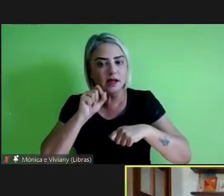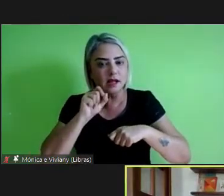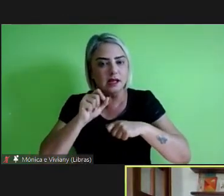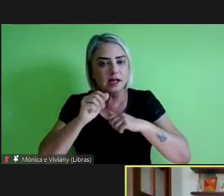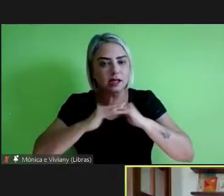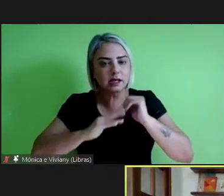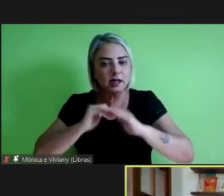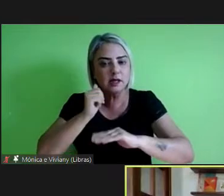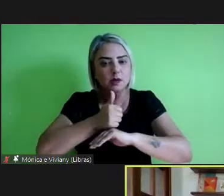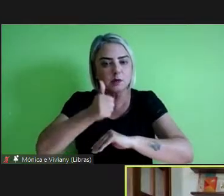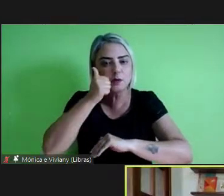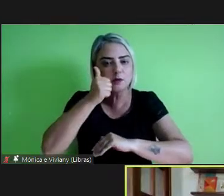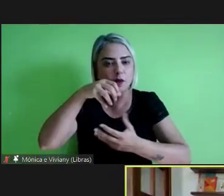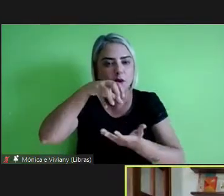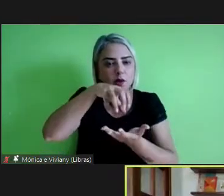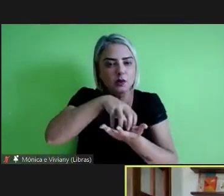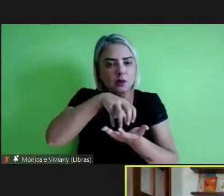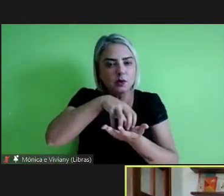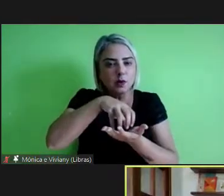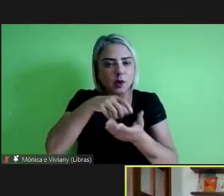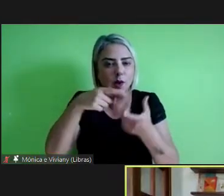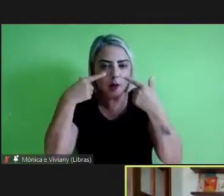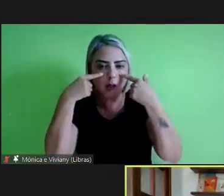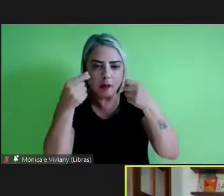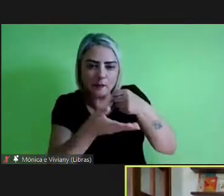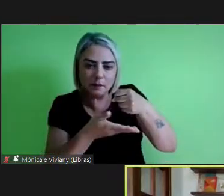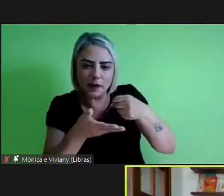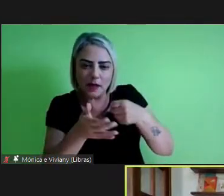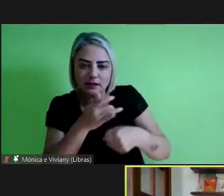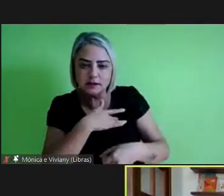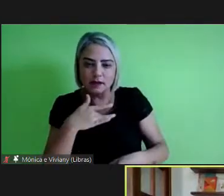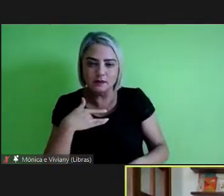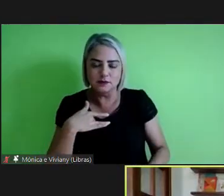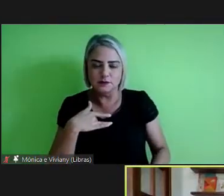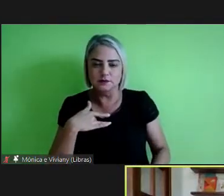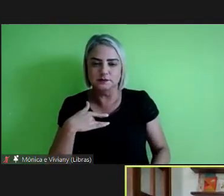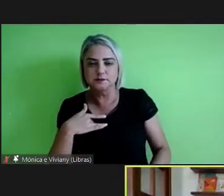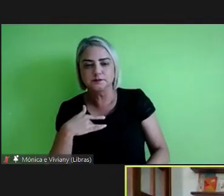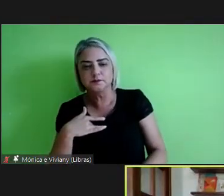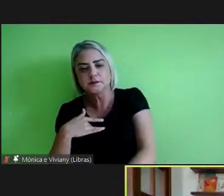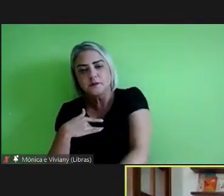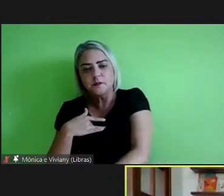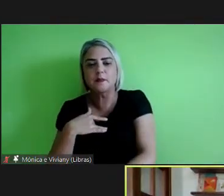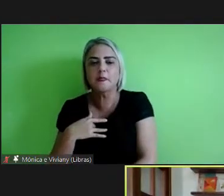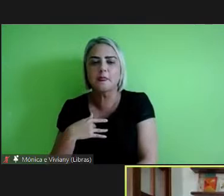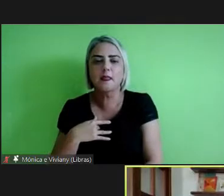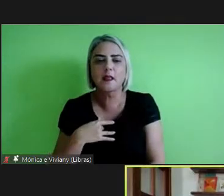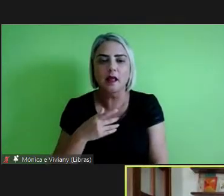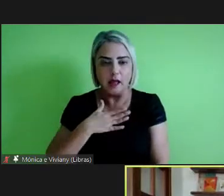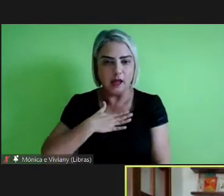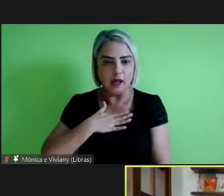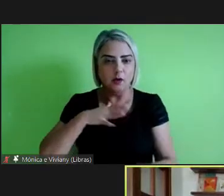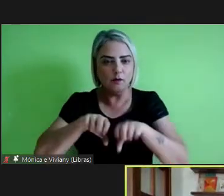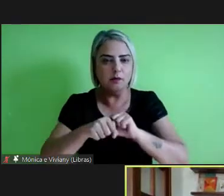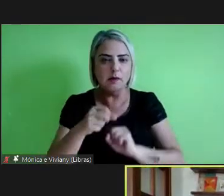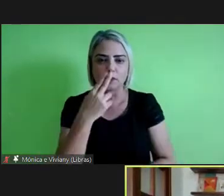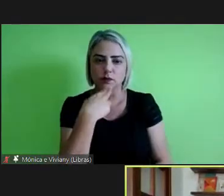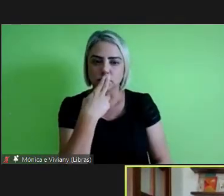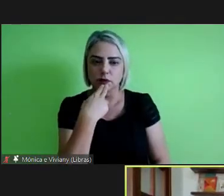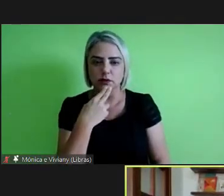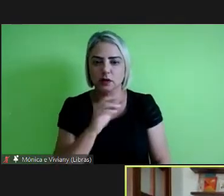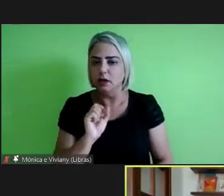capacities of this professional in these services for primary attention, healthcare attention. I am